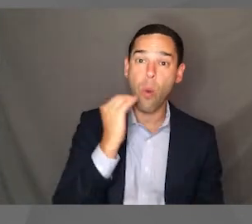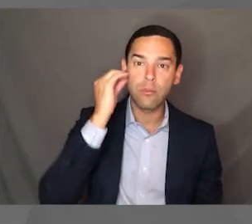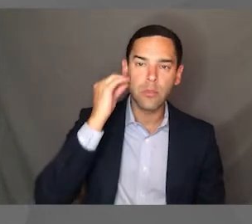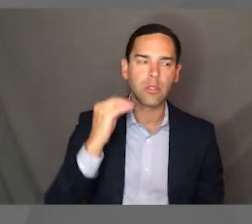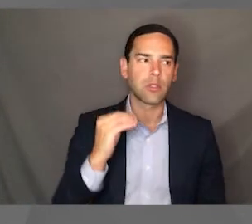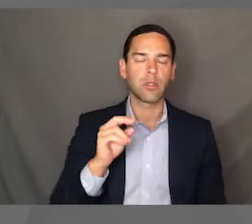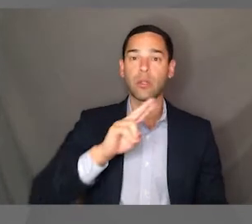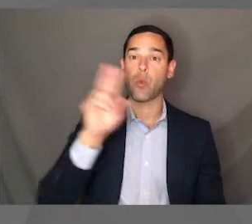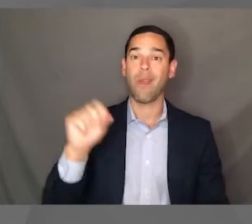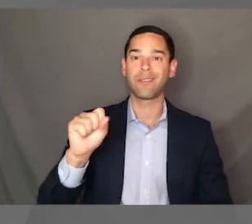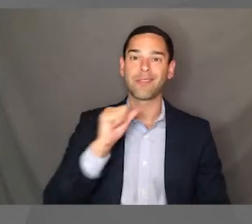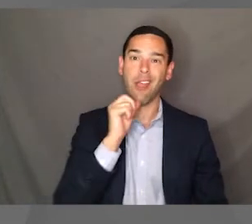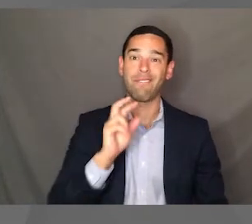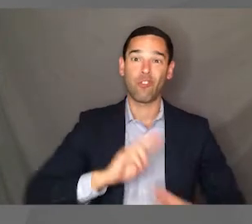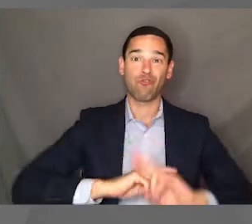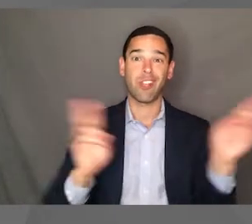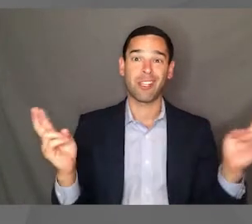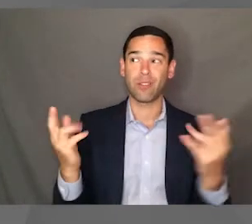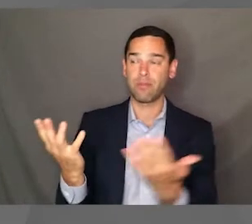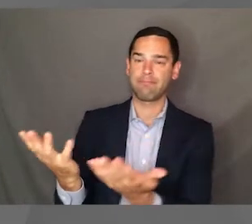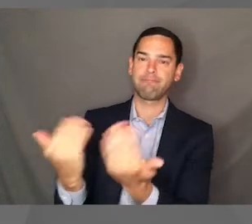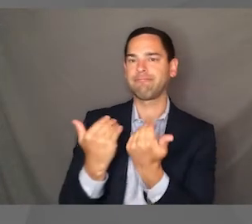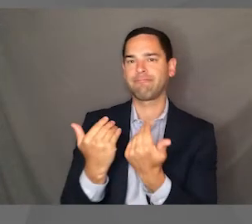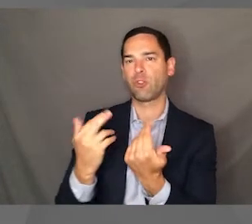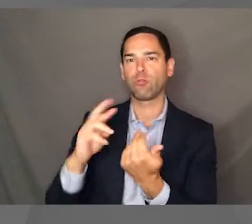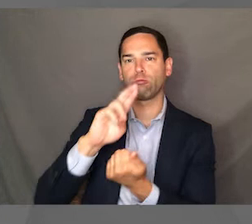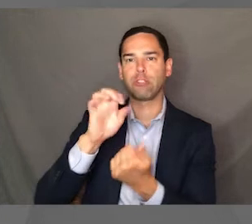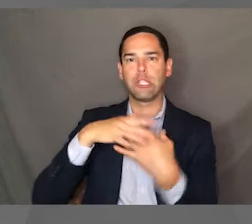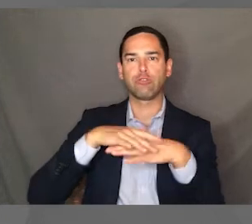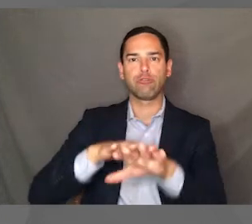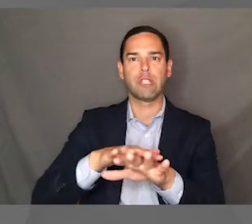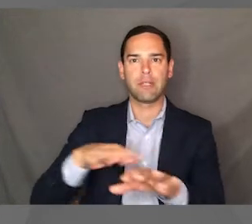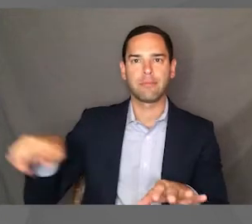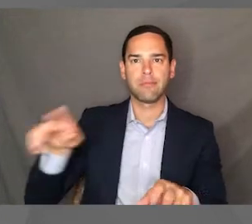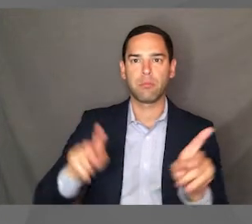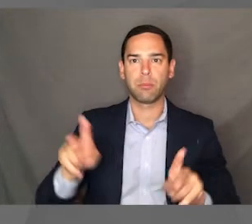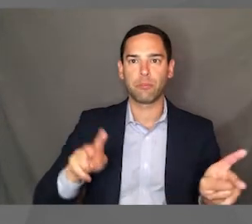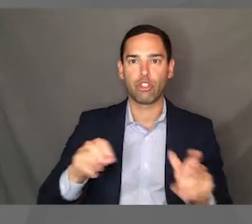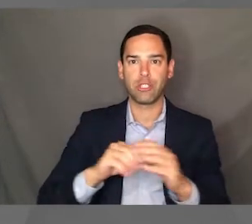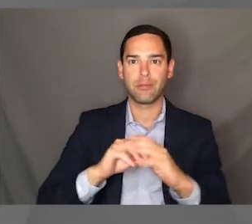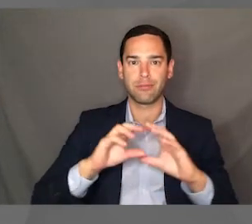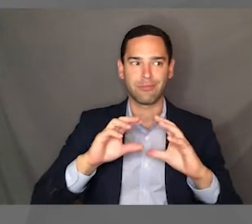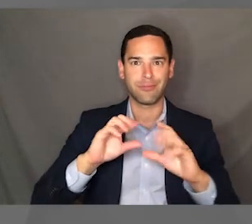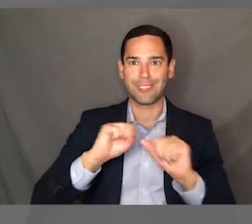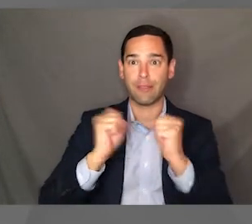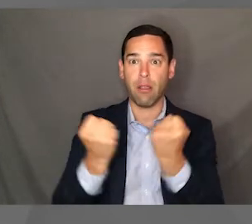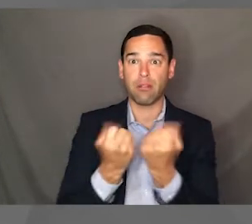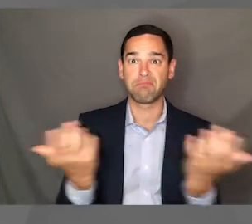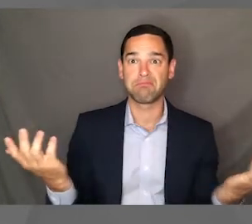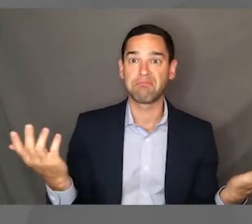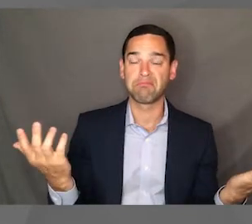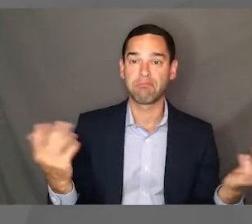fully prepared to reintegrate the veterans that